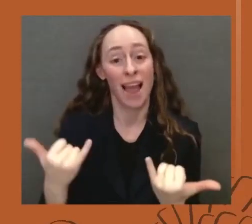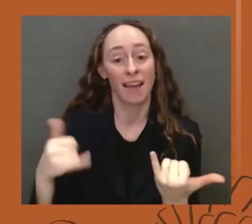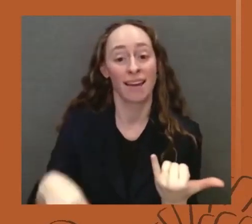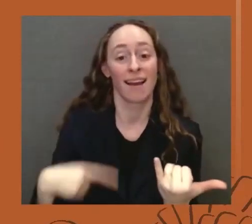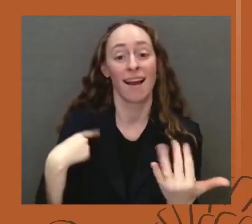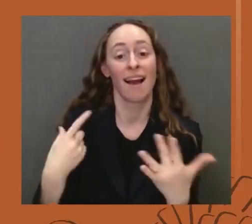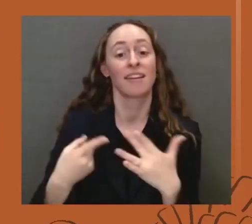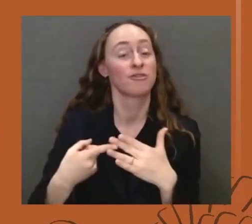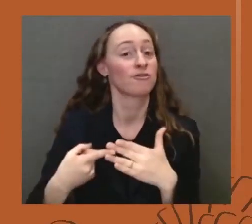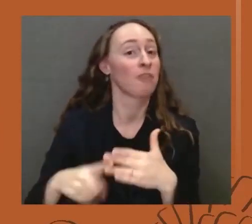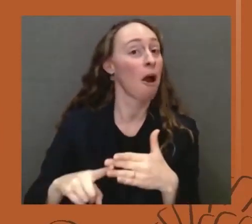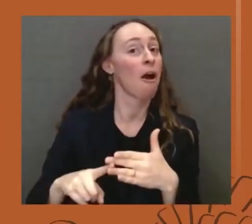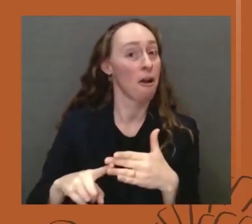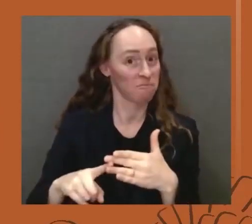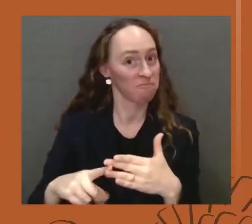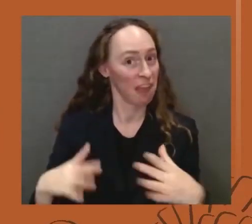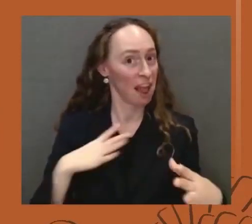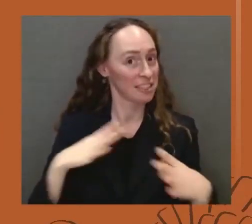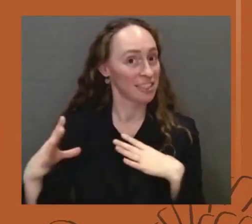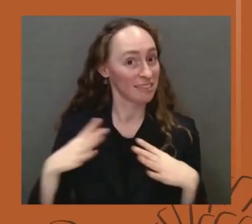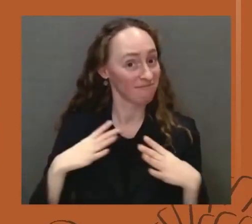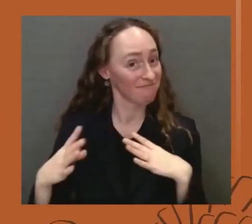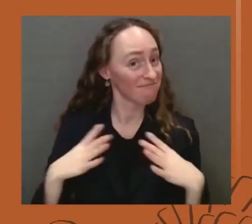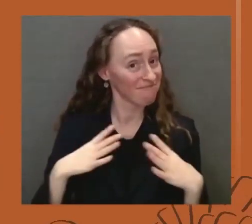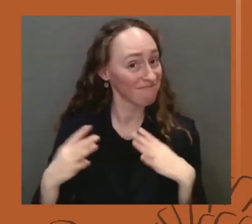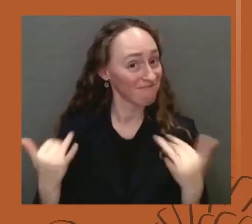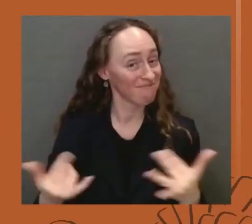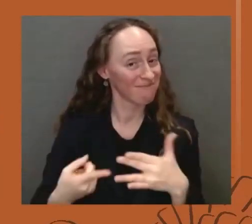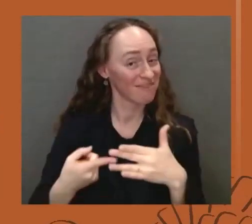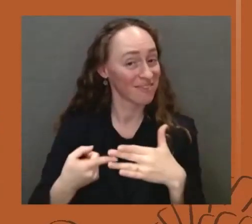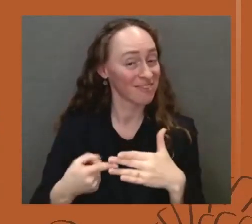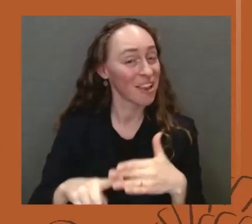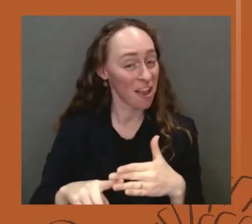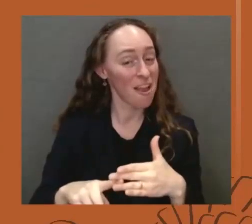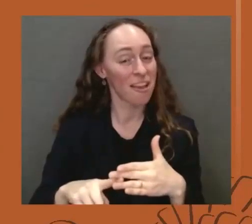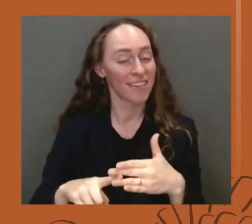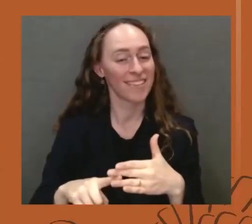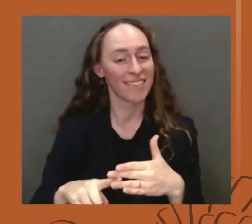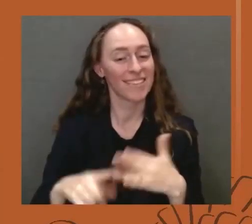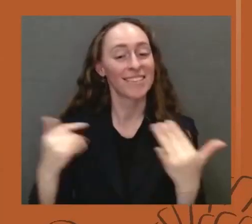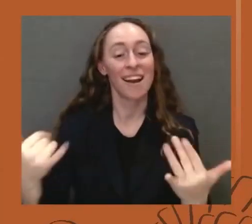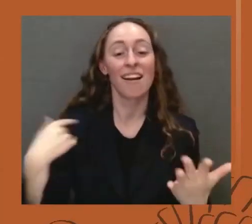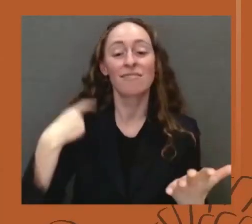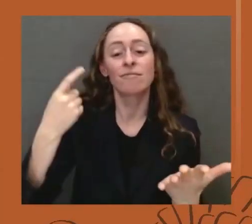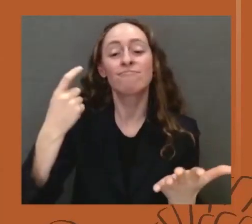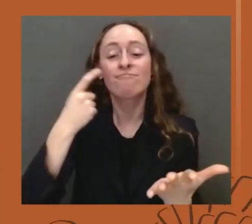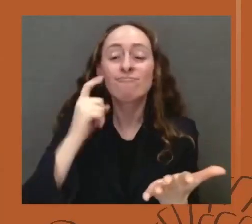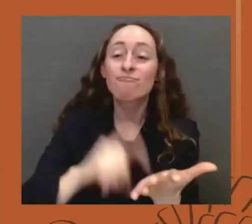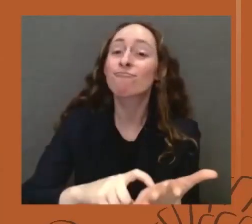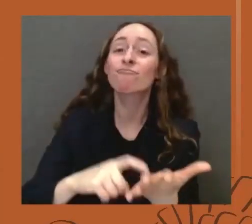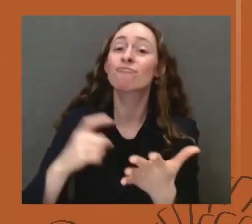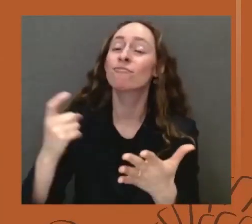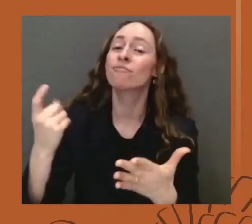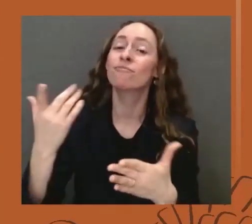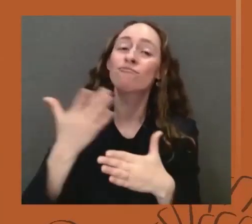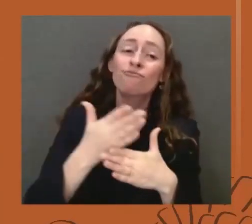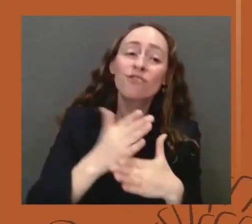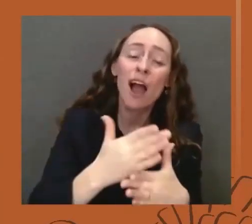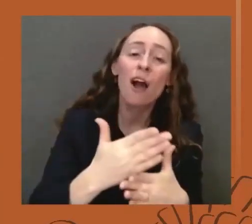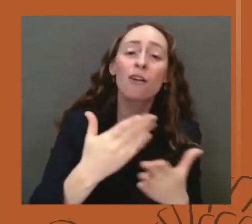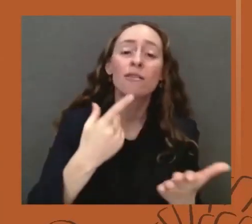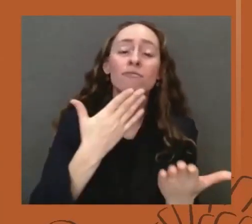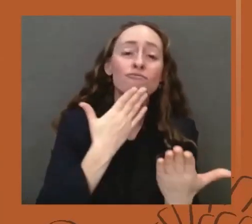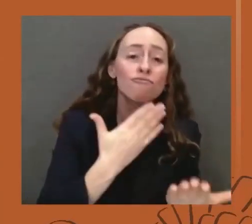and have a little bit of fun. This is the 76th anniversary of this event. And I want you to know I wasn't there in the first